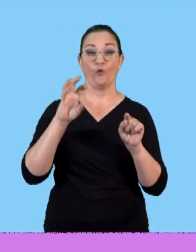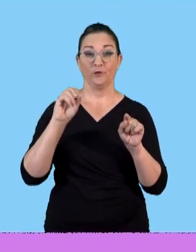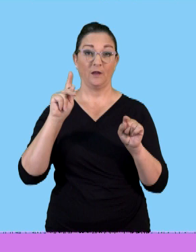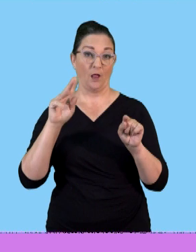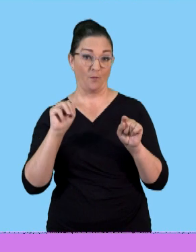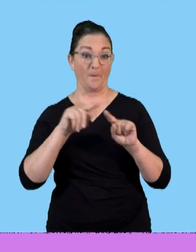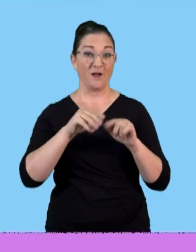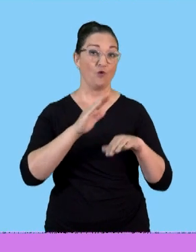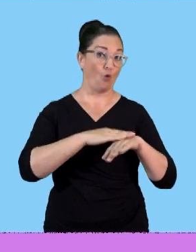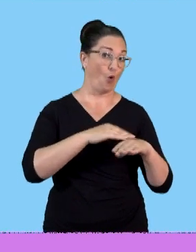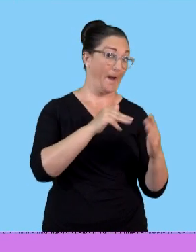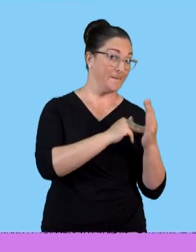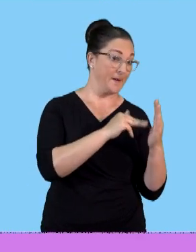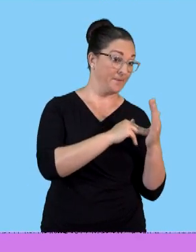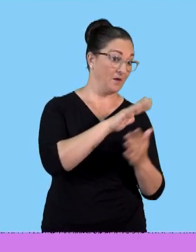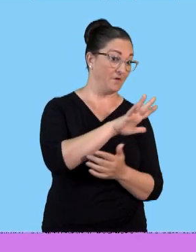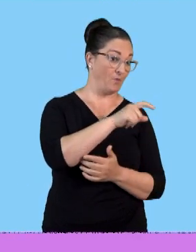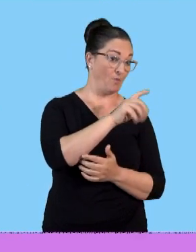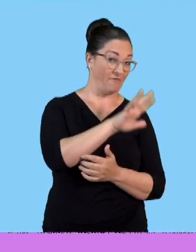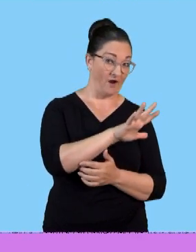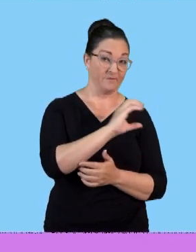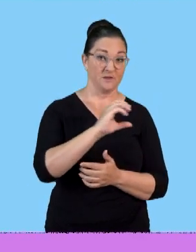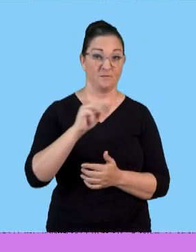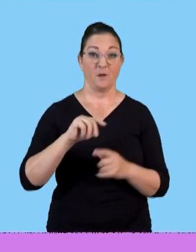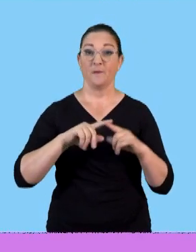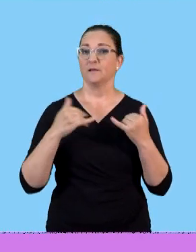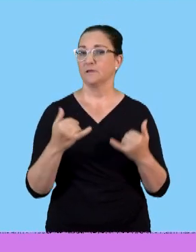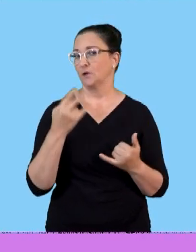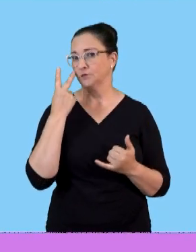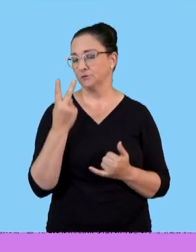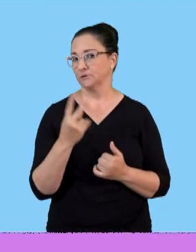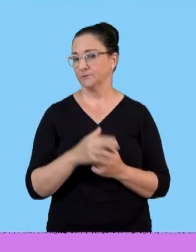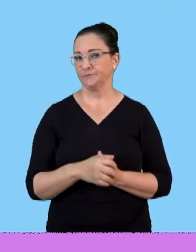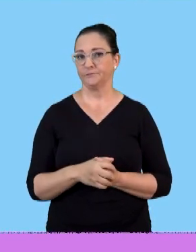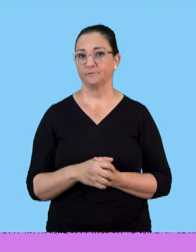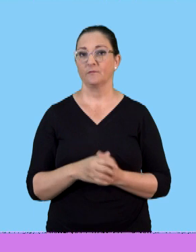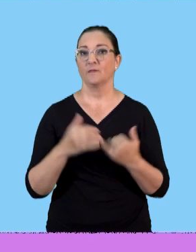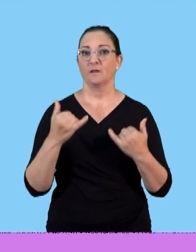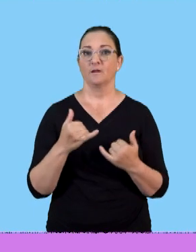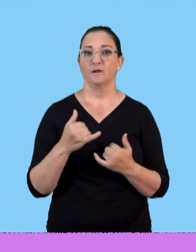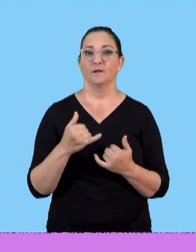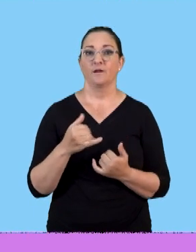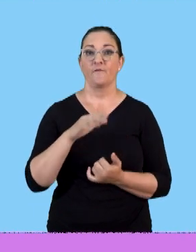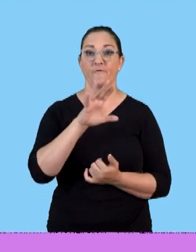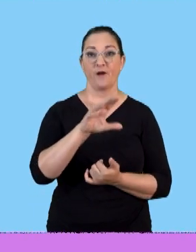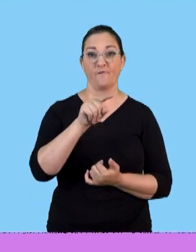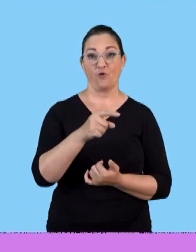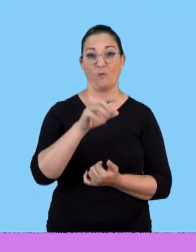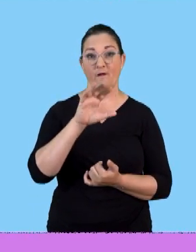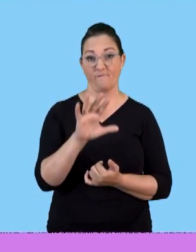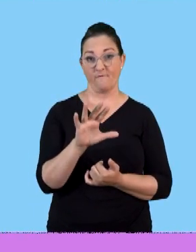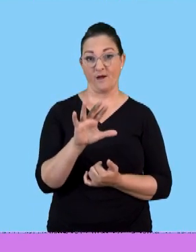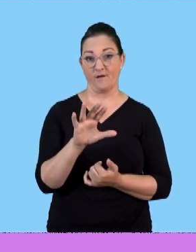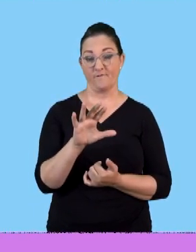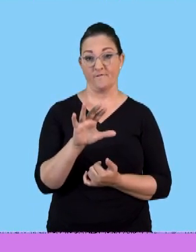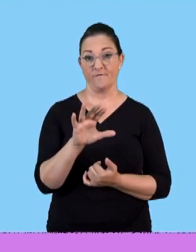on our map, it is 5.5 centimeters, right? So what will happen now? Let me write it in as a ratio,